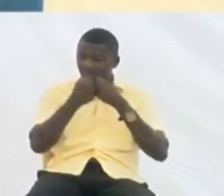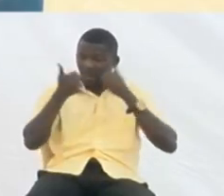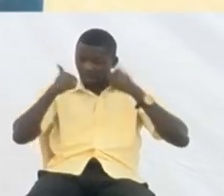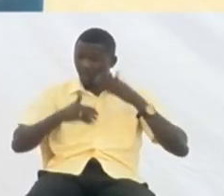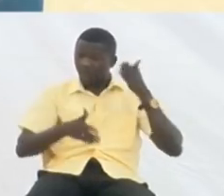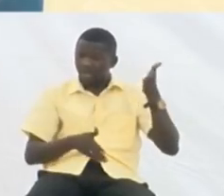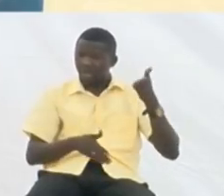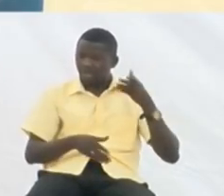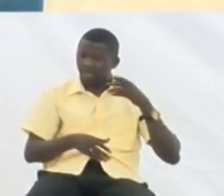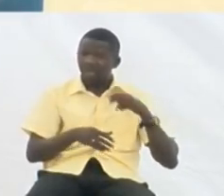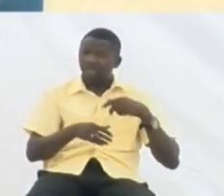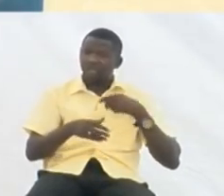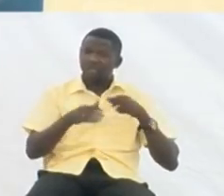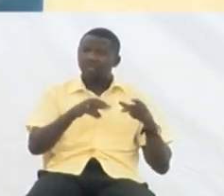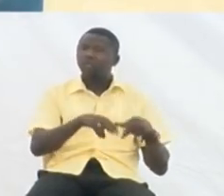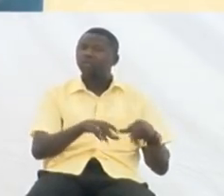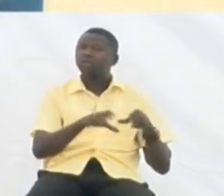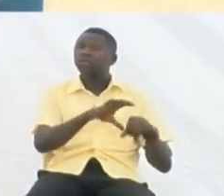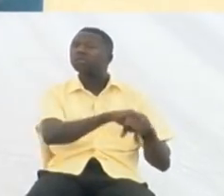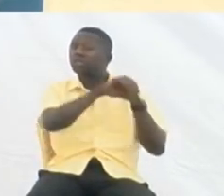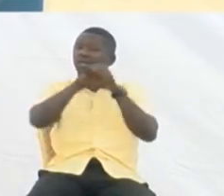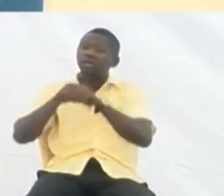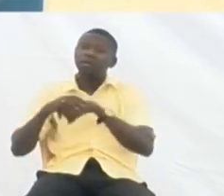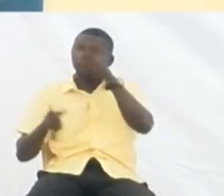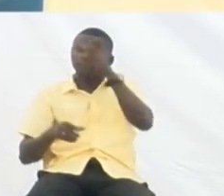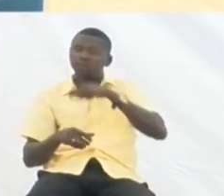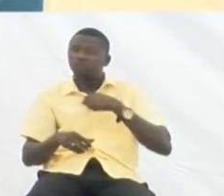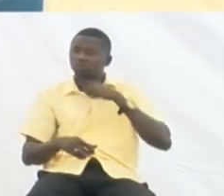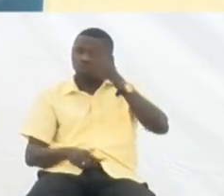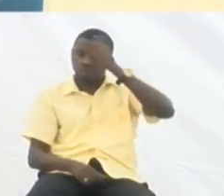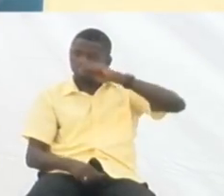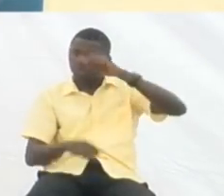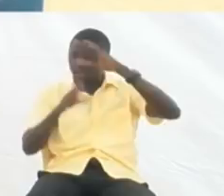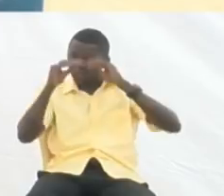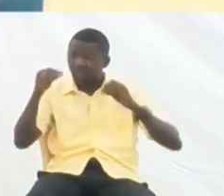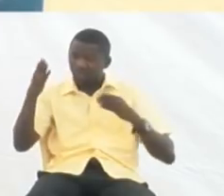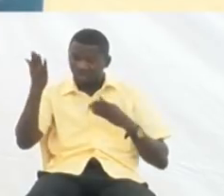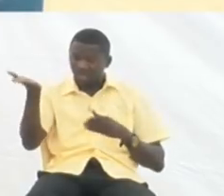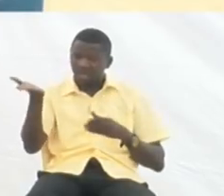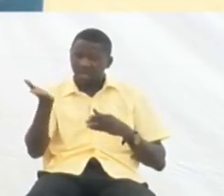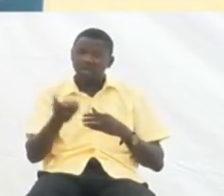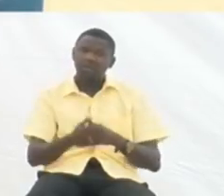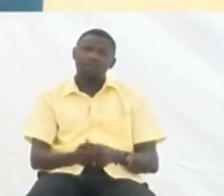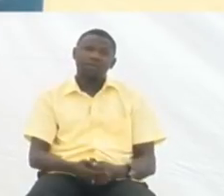then you, how did you see it? You take that person from his house and take him to the station,